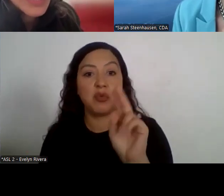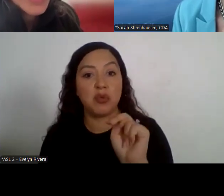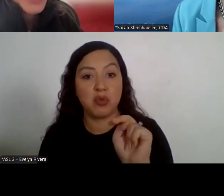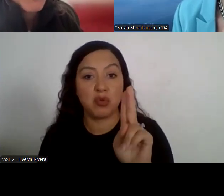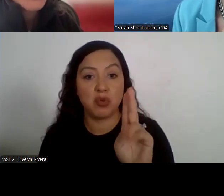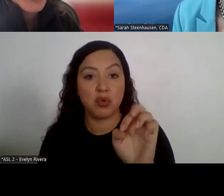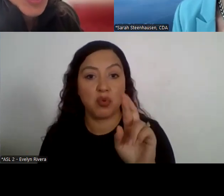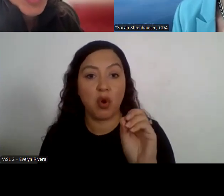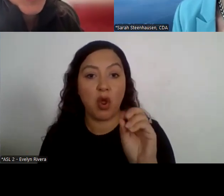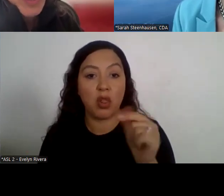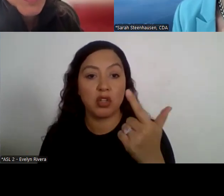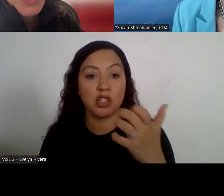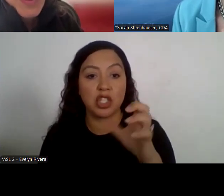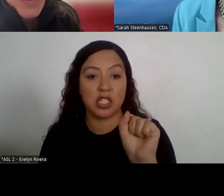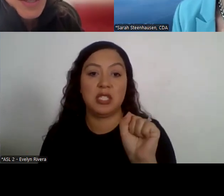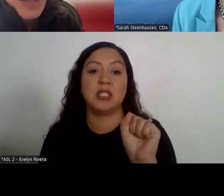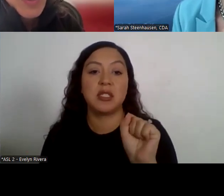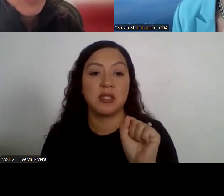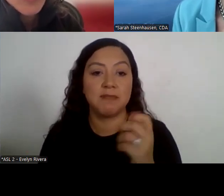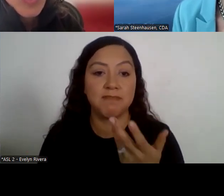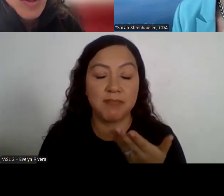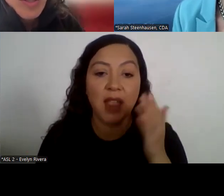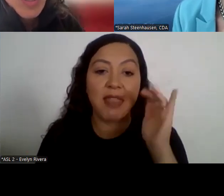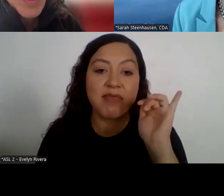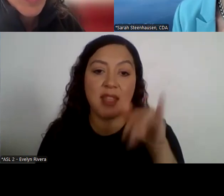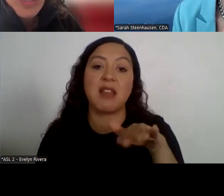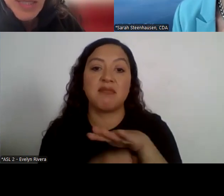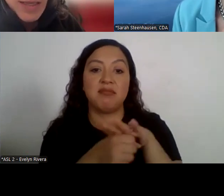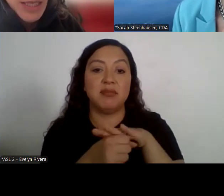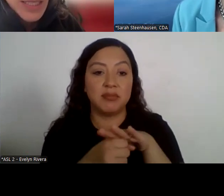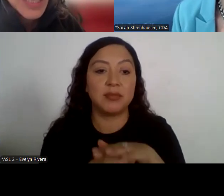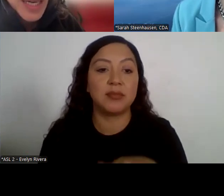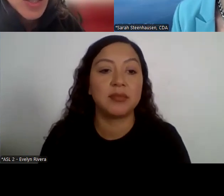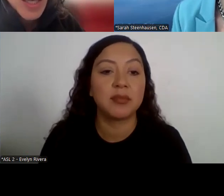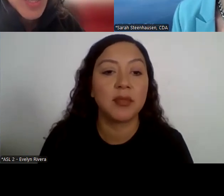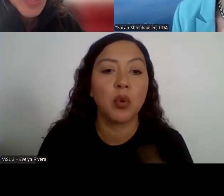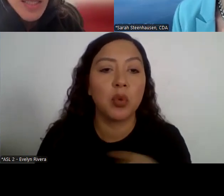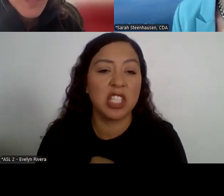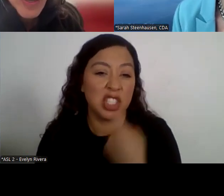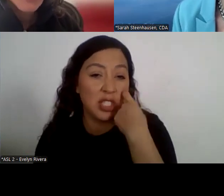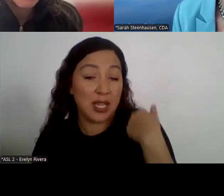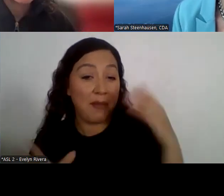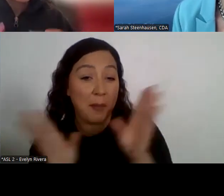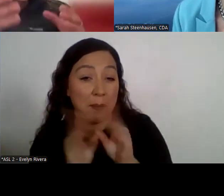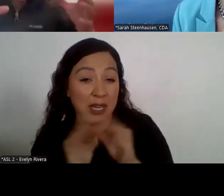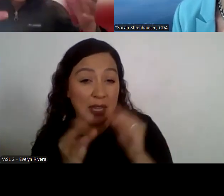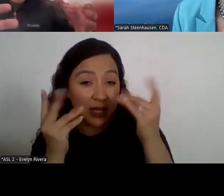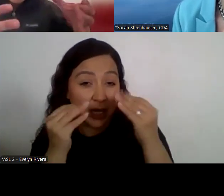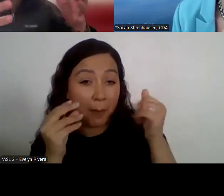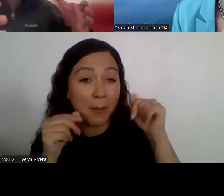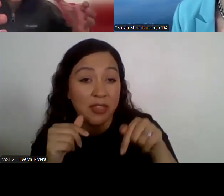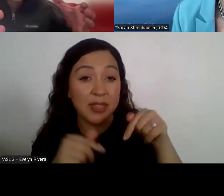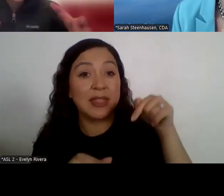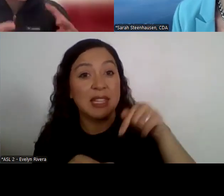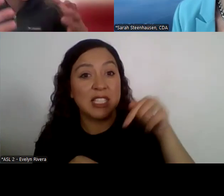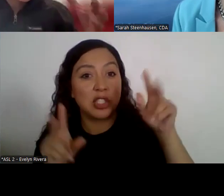somebody. It's interesting that you bring up specifically the agricultural workers. We just had a meeting today actually thinking about this of the farm